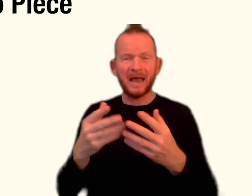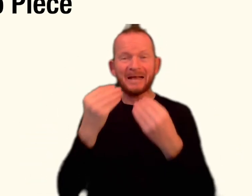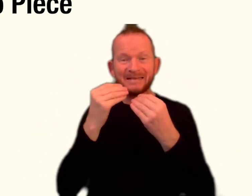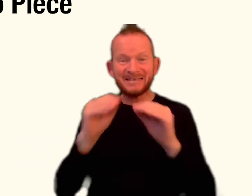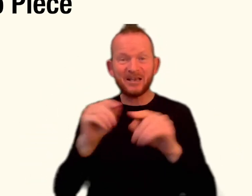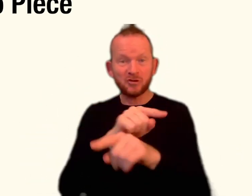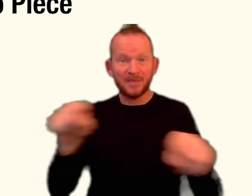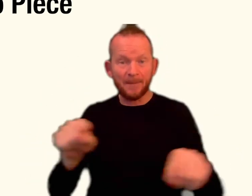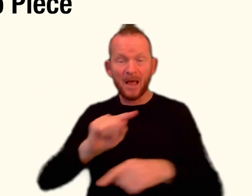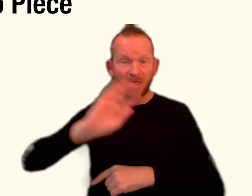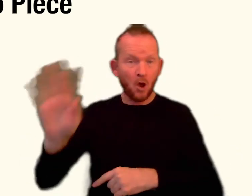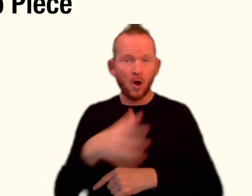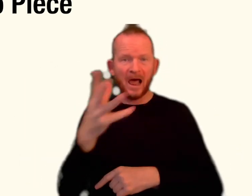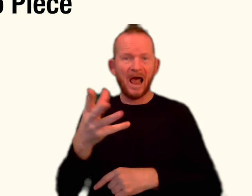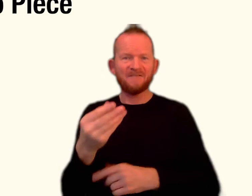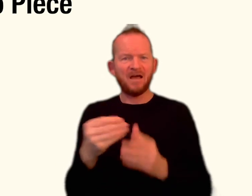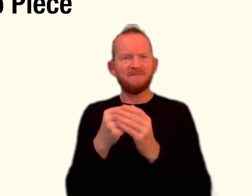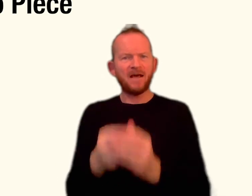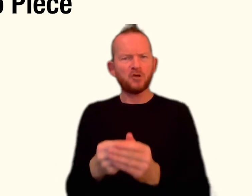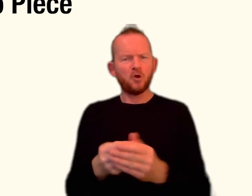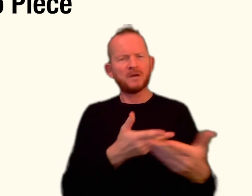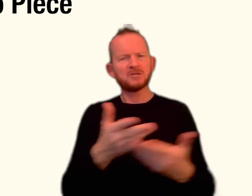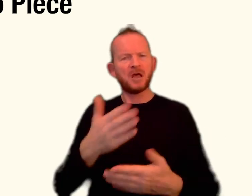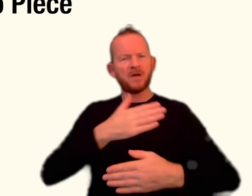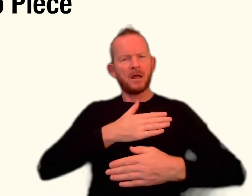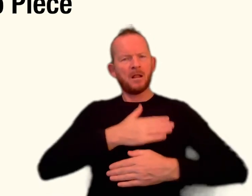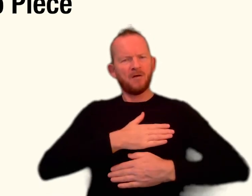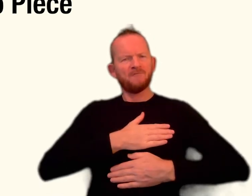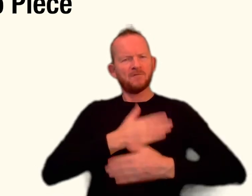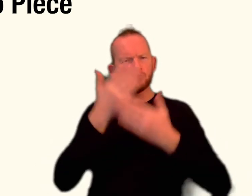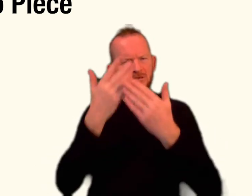that they all have value and deserve love, care and respect.